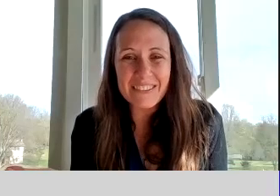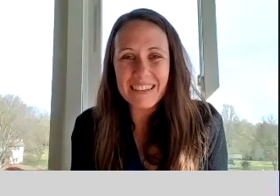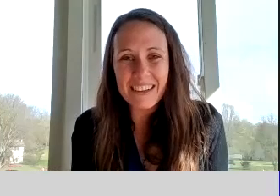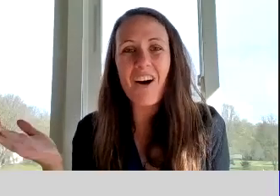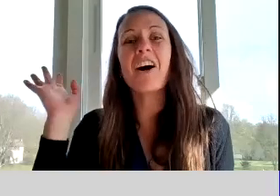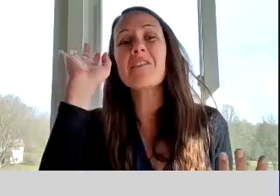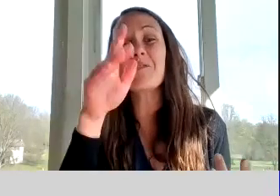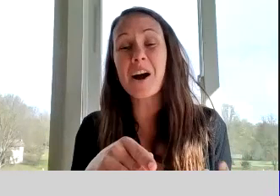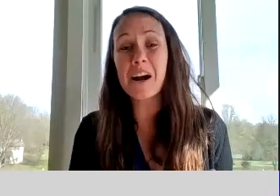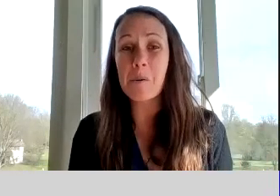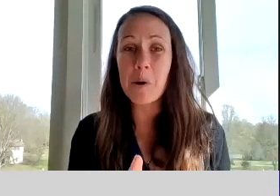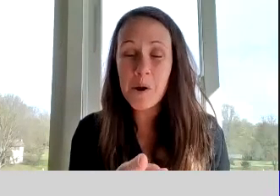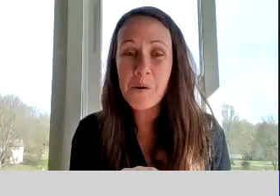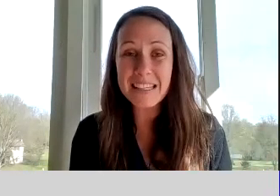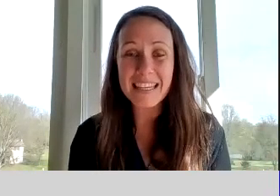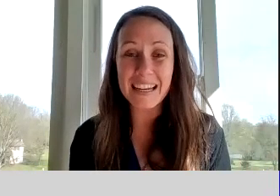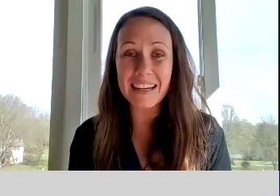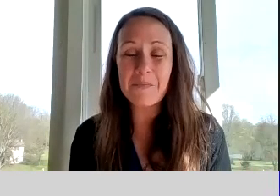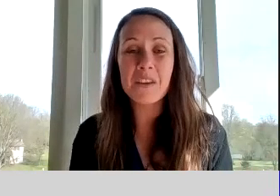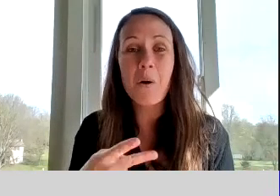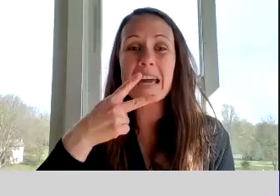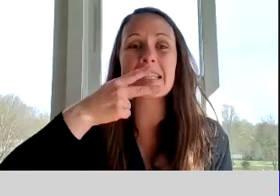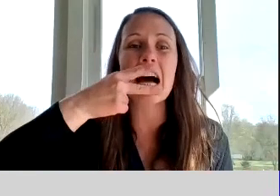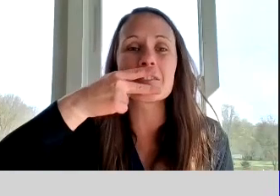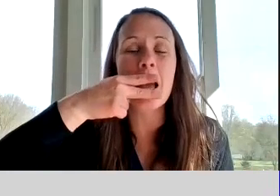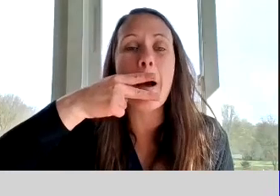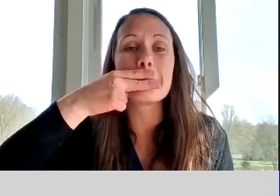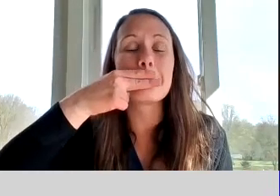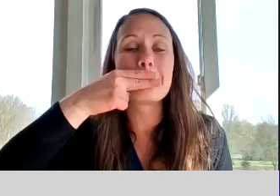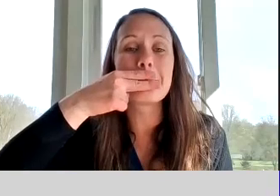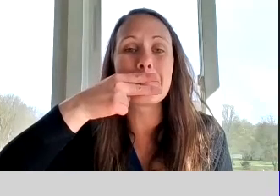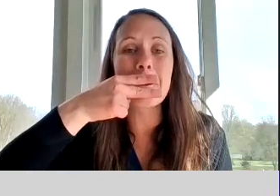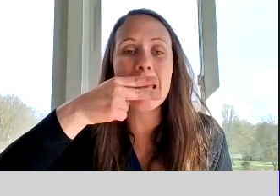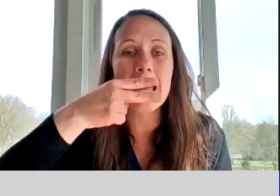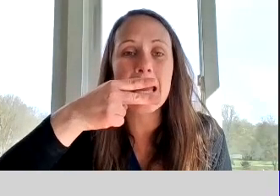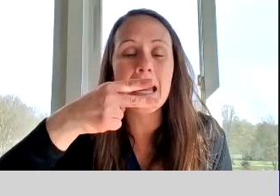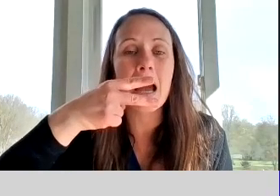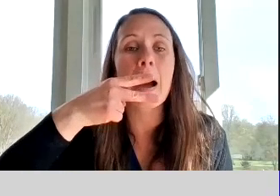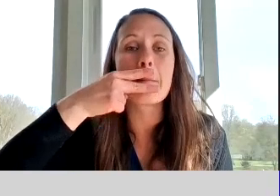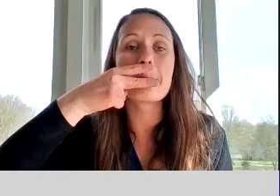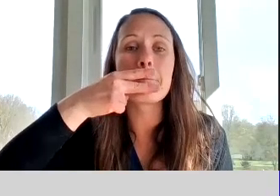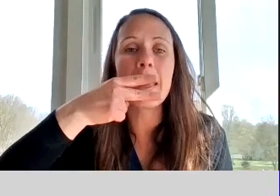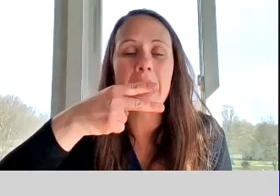live? On a farm. Who is it? Quiet sound.